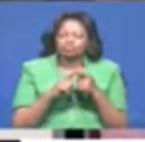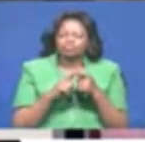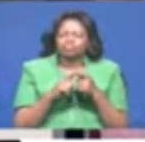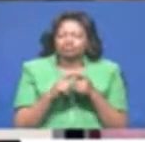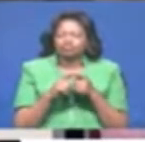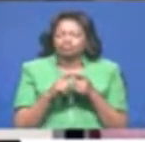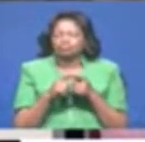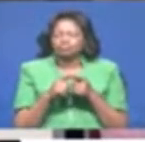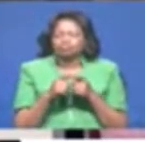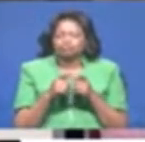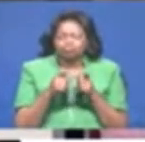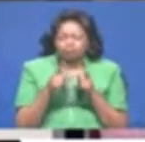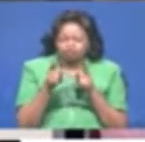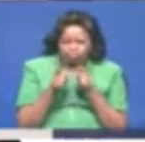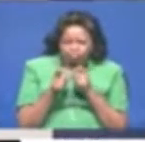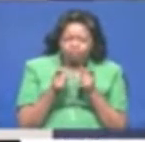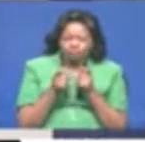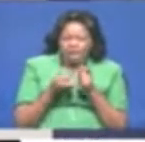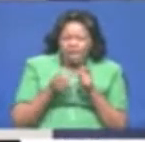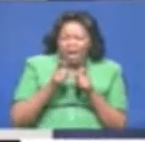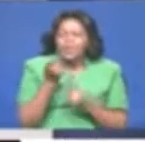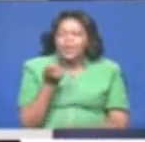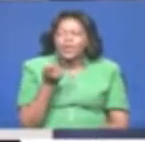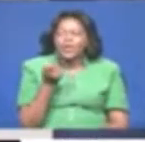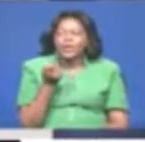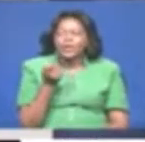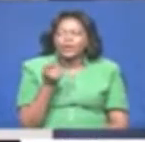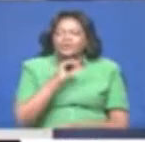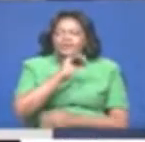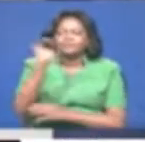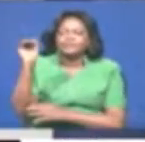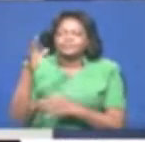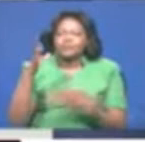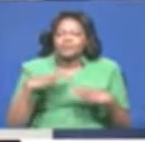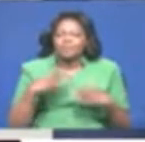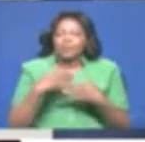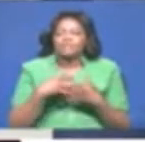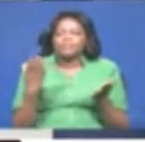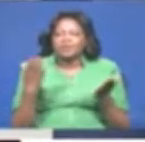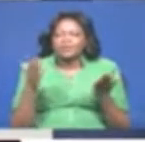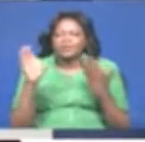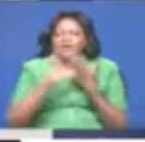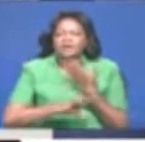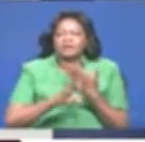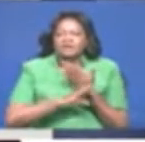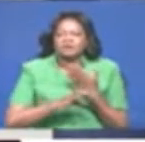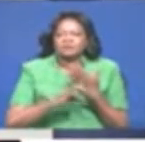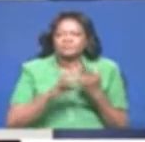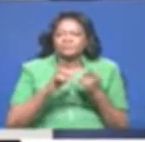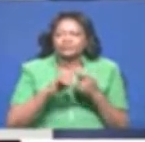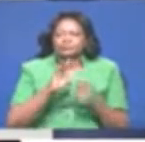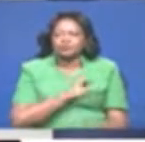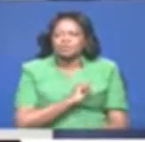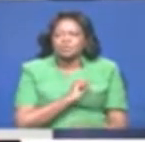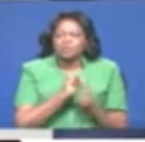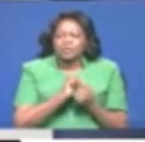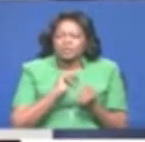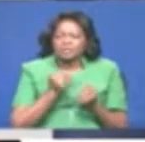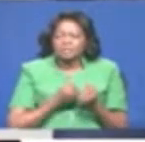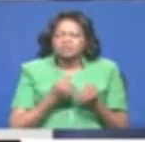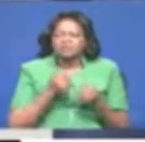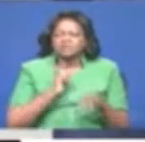upward with just a very small margin. I request our passengers countrywide to bear with us during this difficult